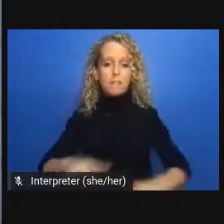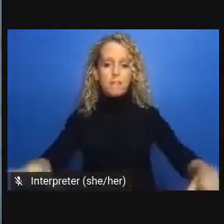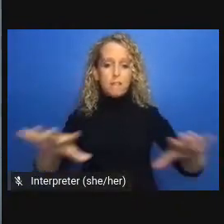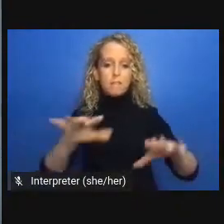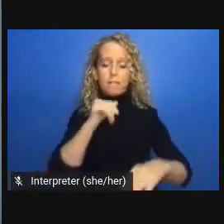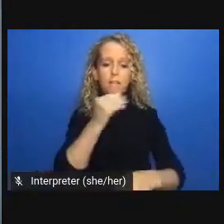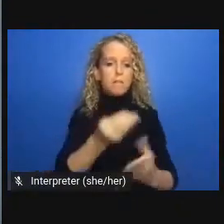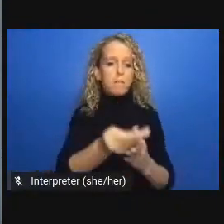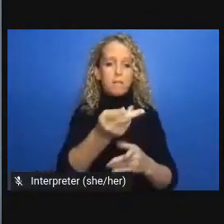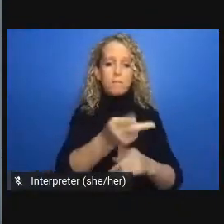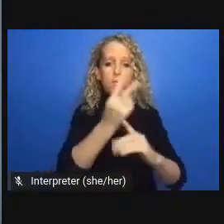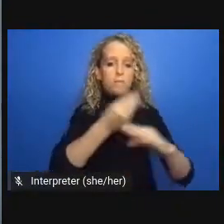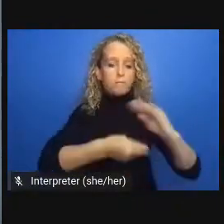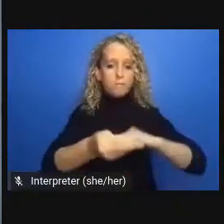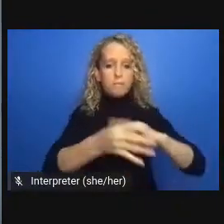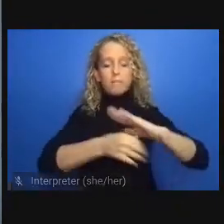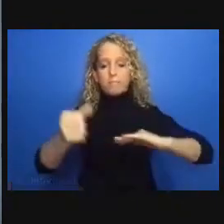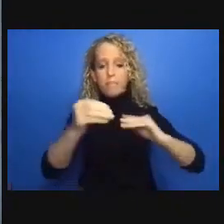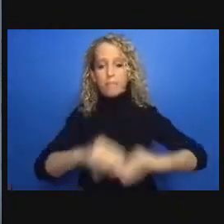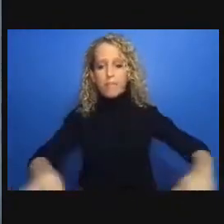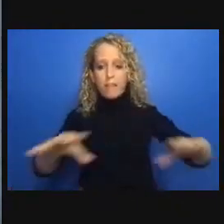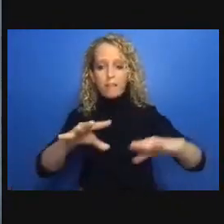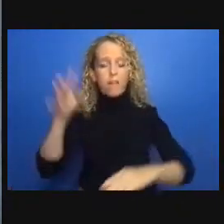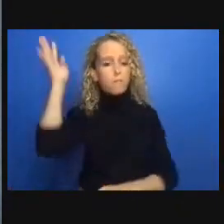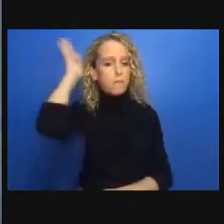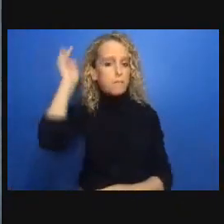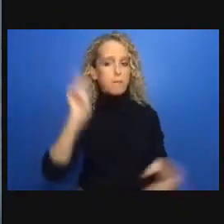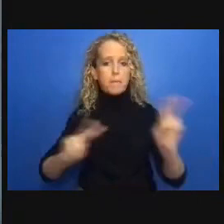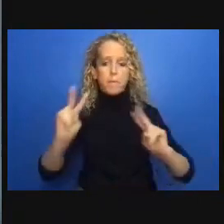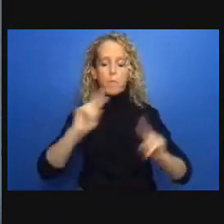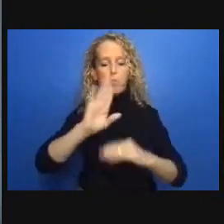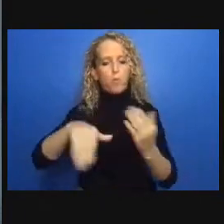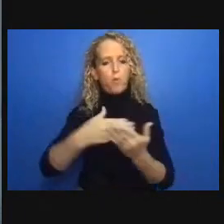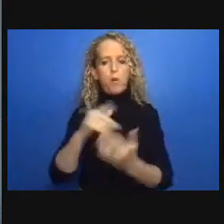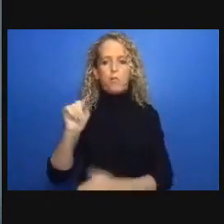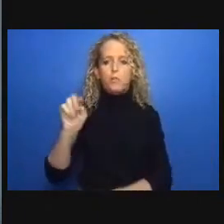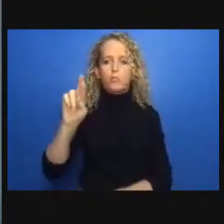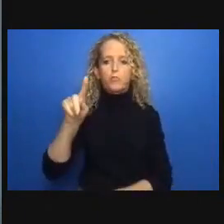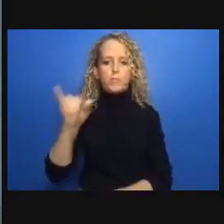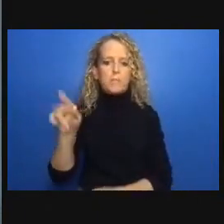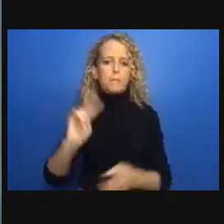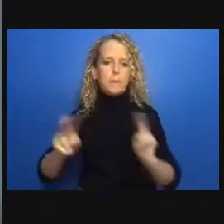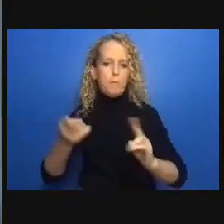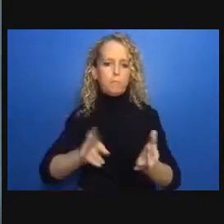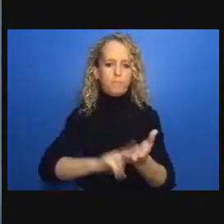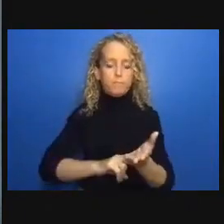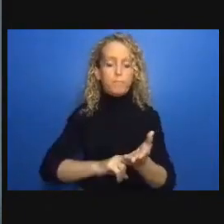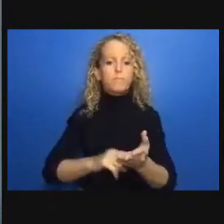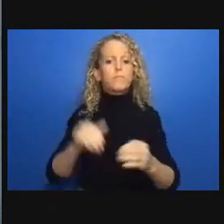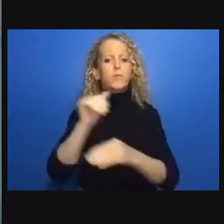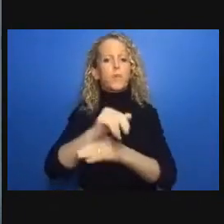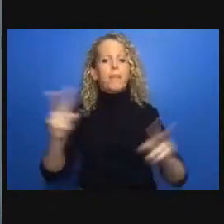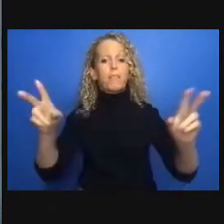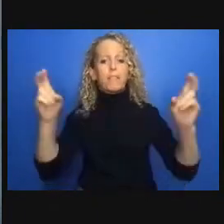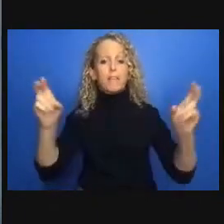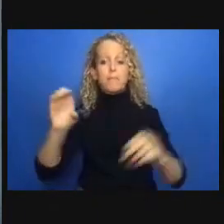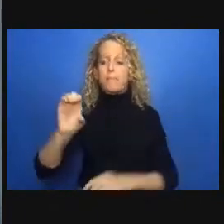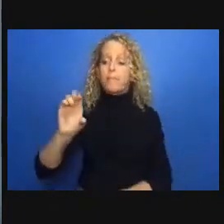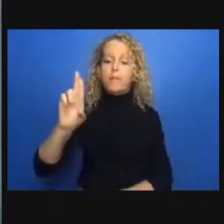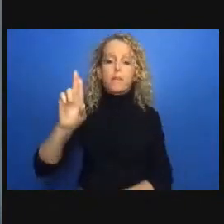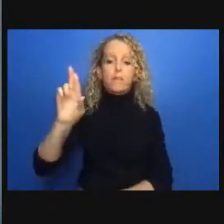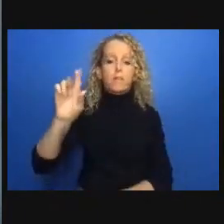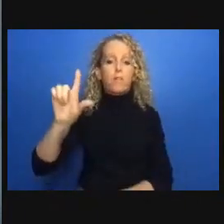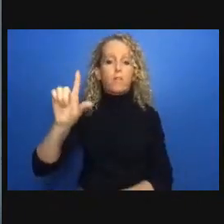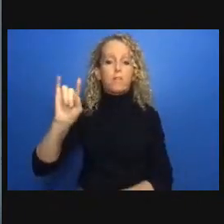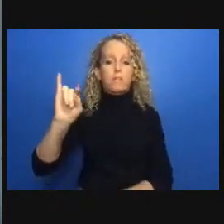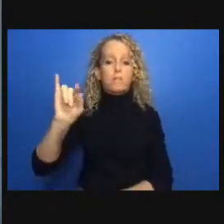and we are all treaty people. So tonight, our theme is going to be Cultivate and Consume, and we're really excited about this panel. This is a